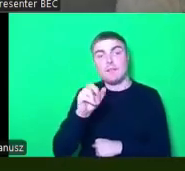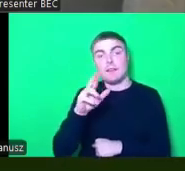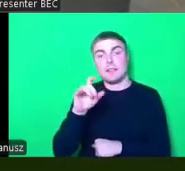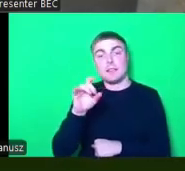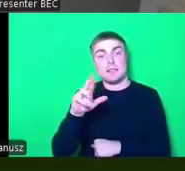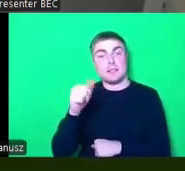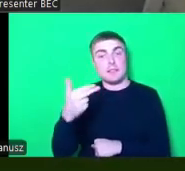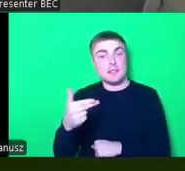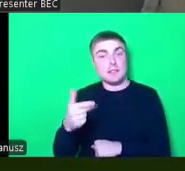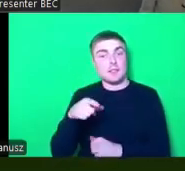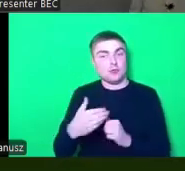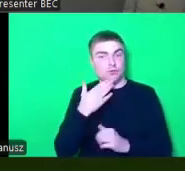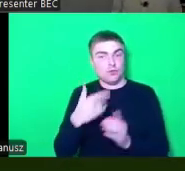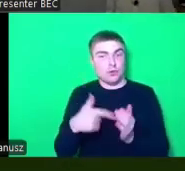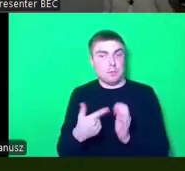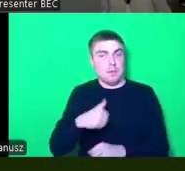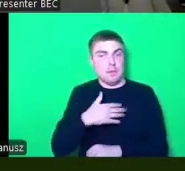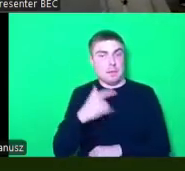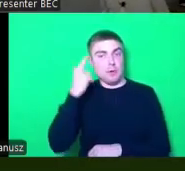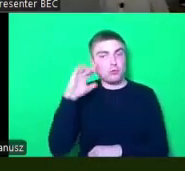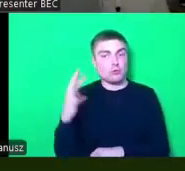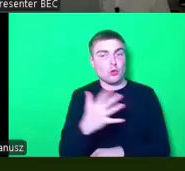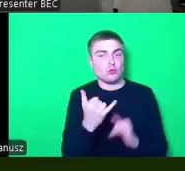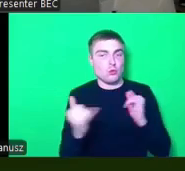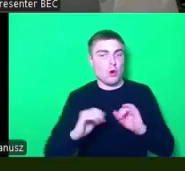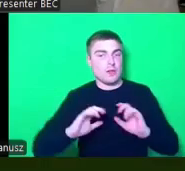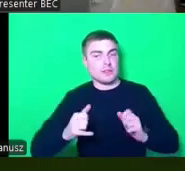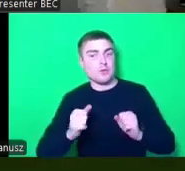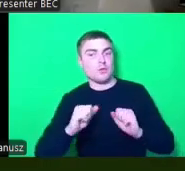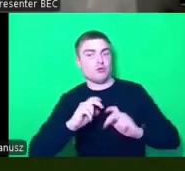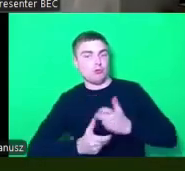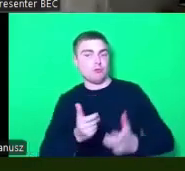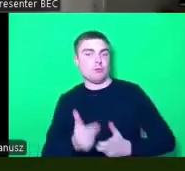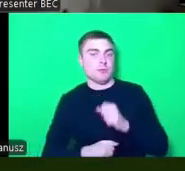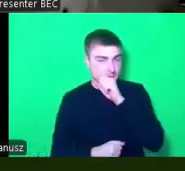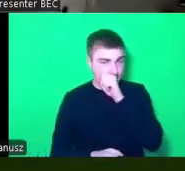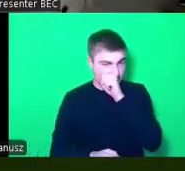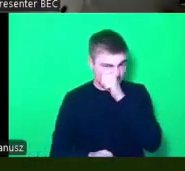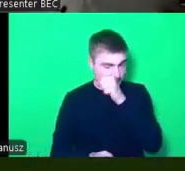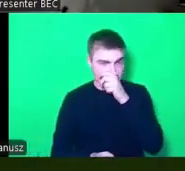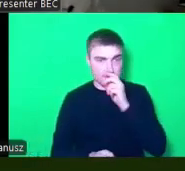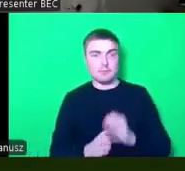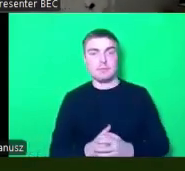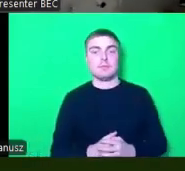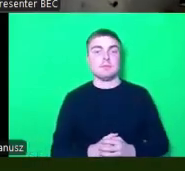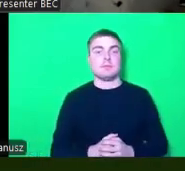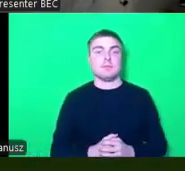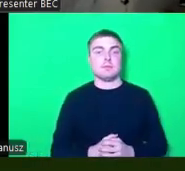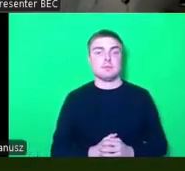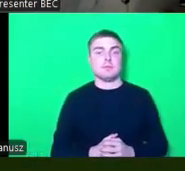has no significant effect. Okay, so that's the effect